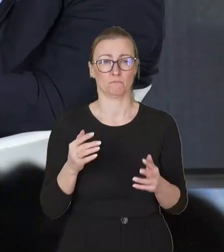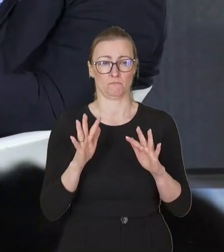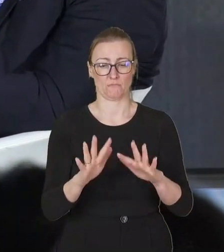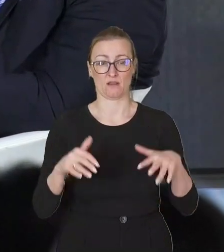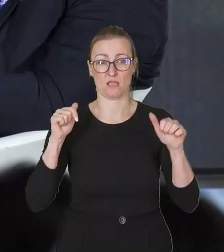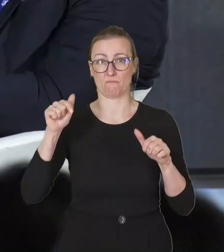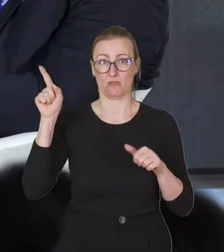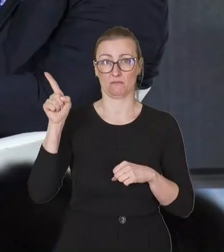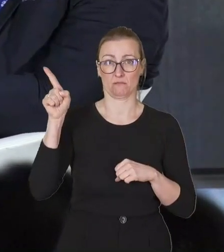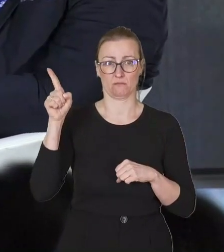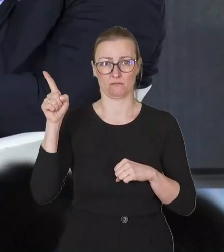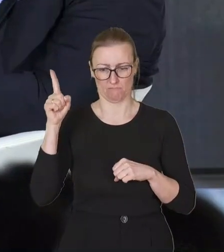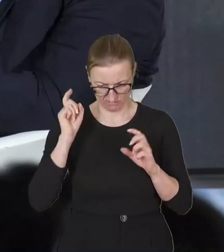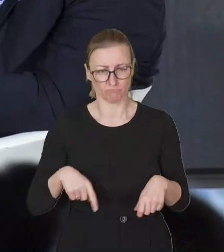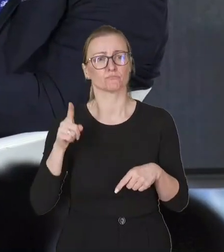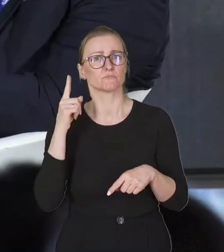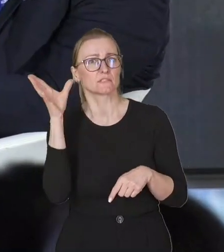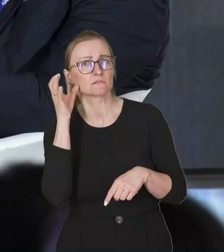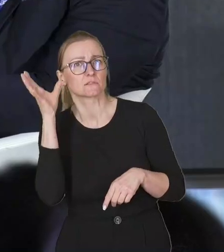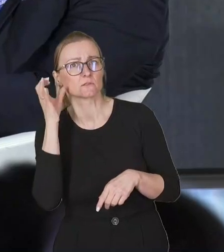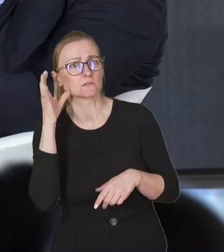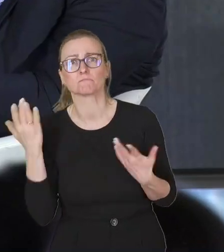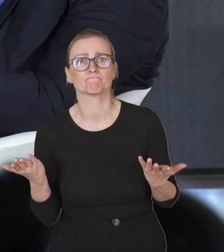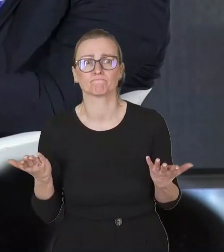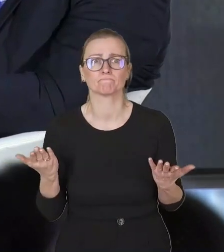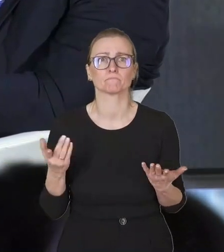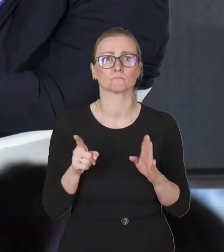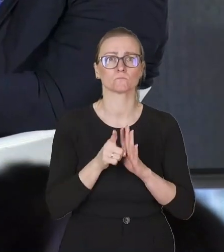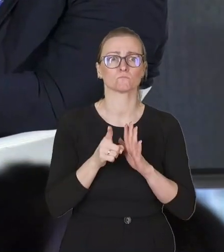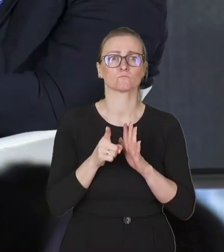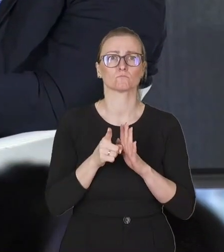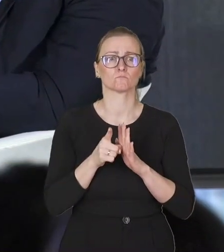more or less the same programs with the same proportions, same priorities.